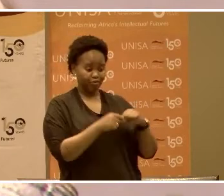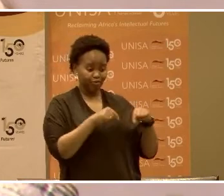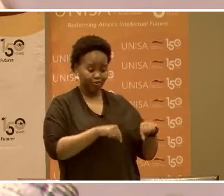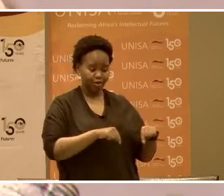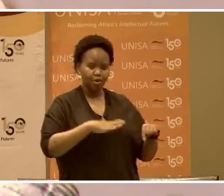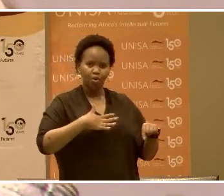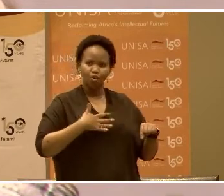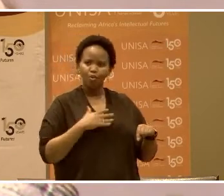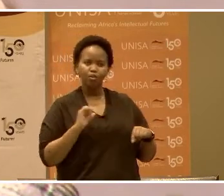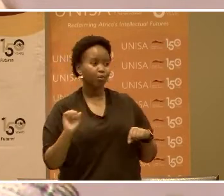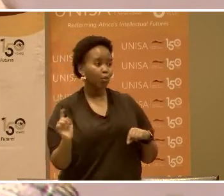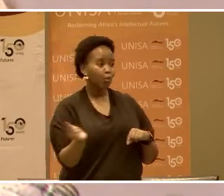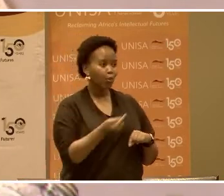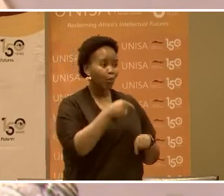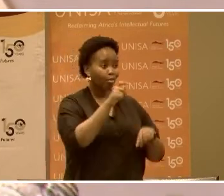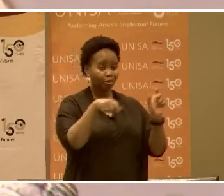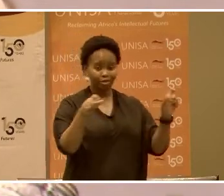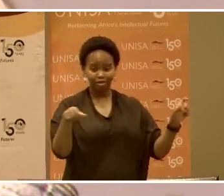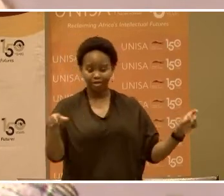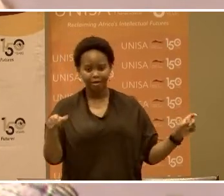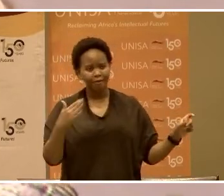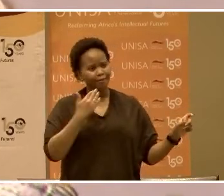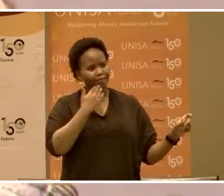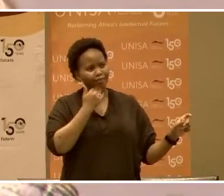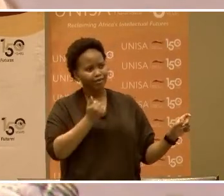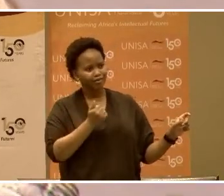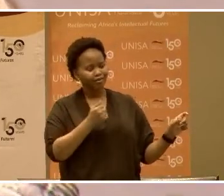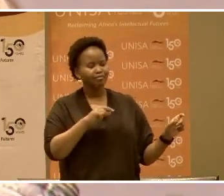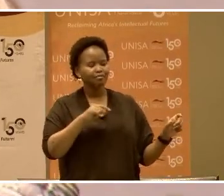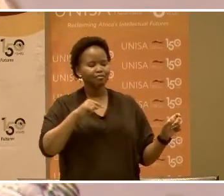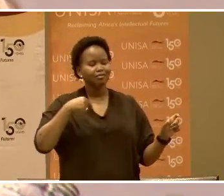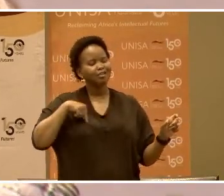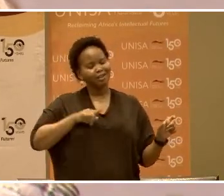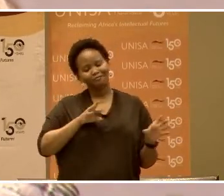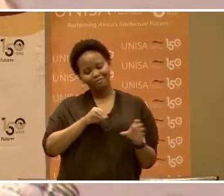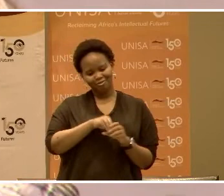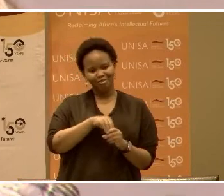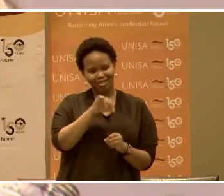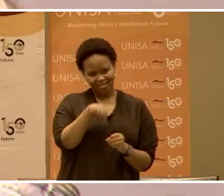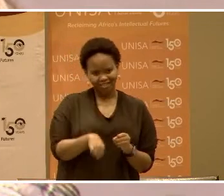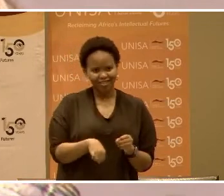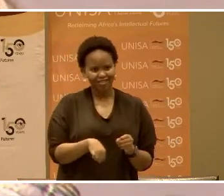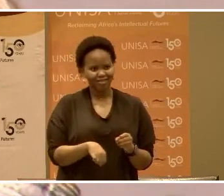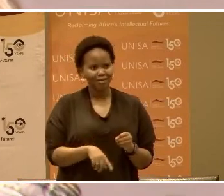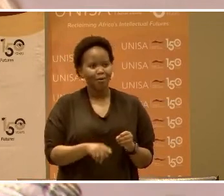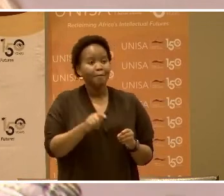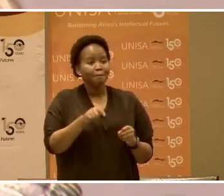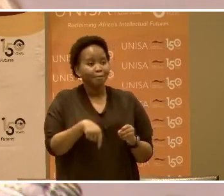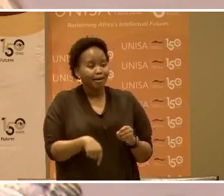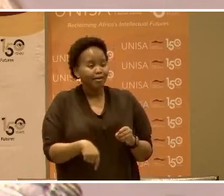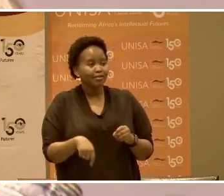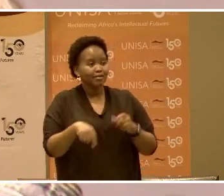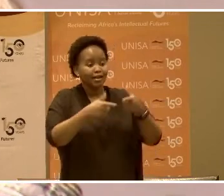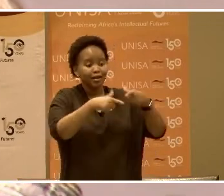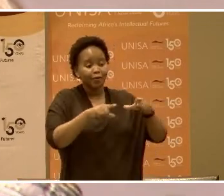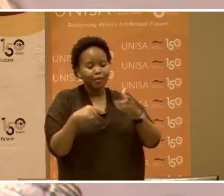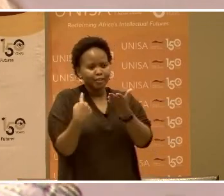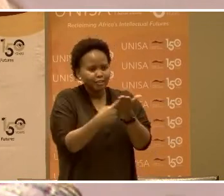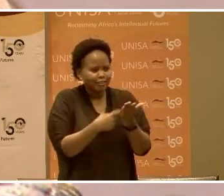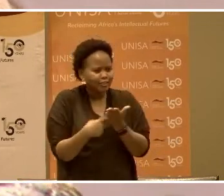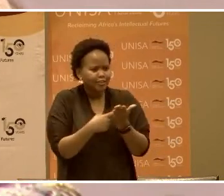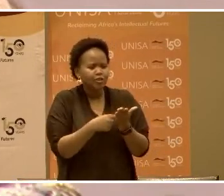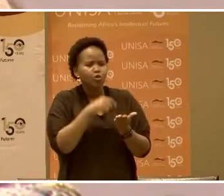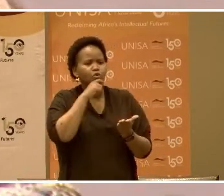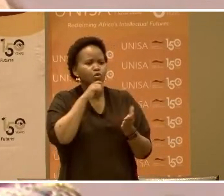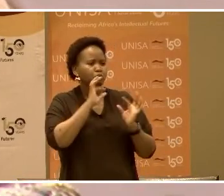each and every one of you, including myself, to use our passion for languages and indigenous heritage to